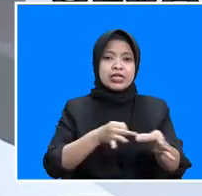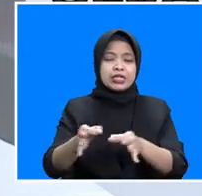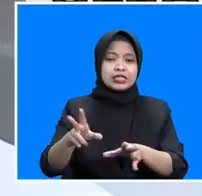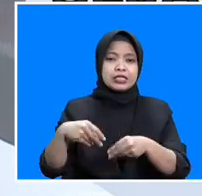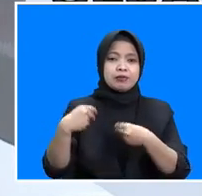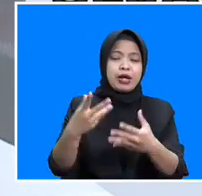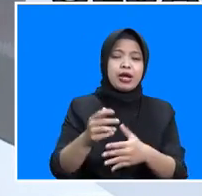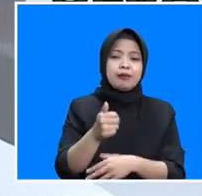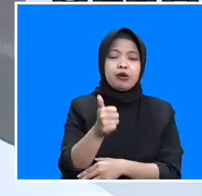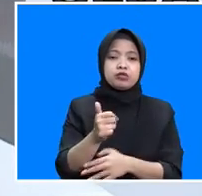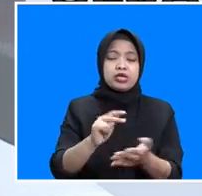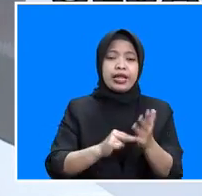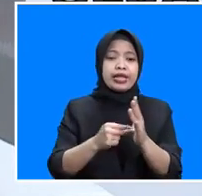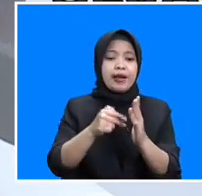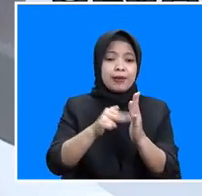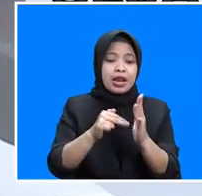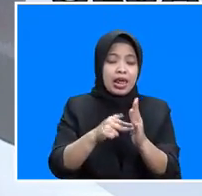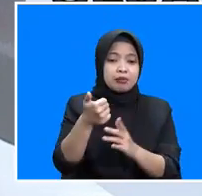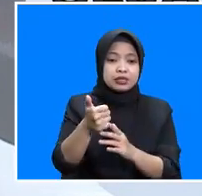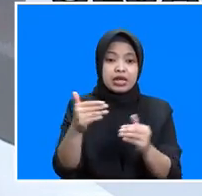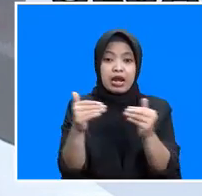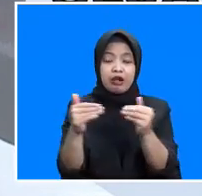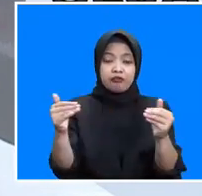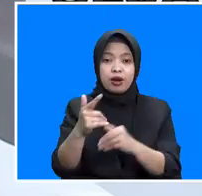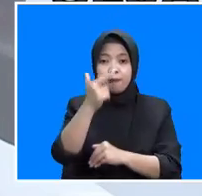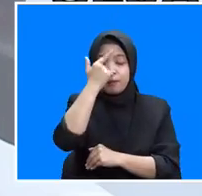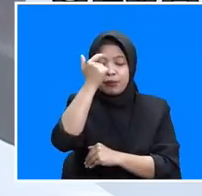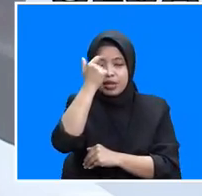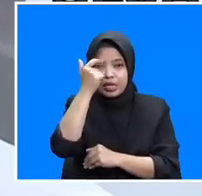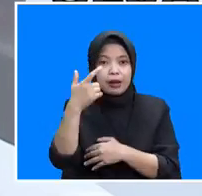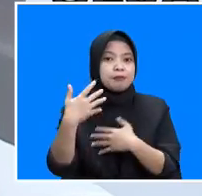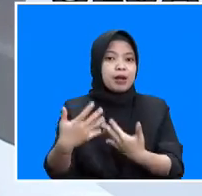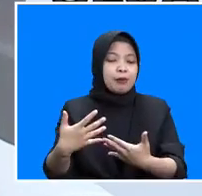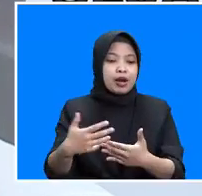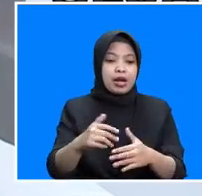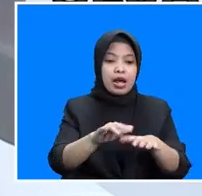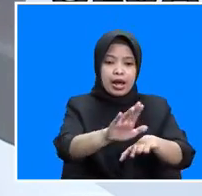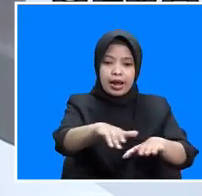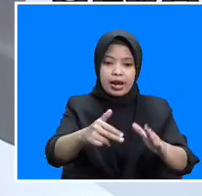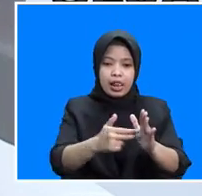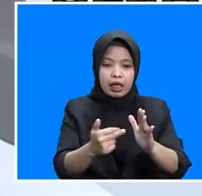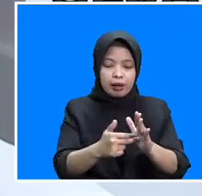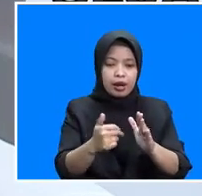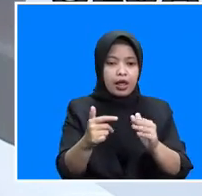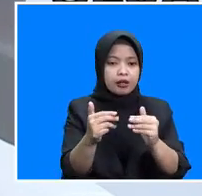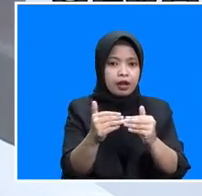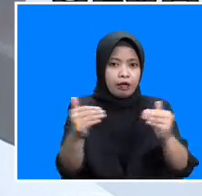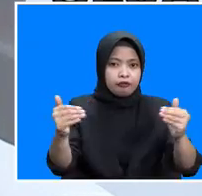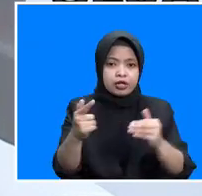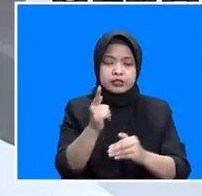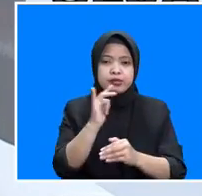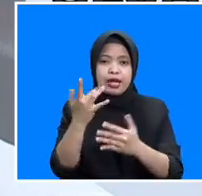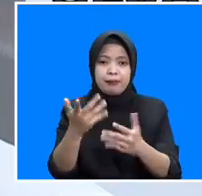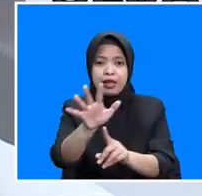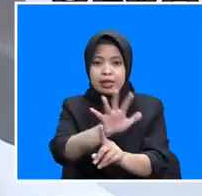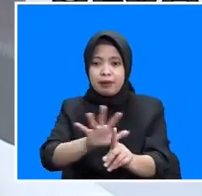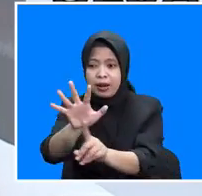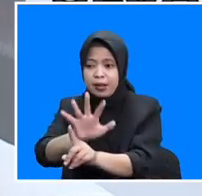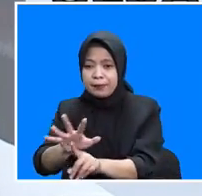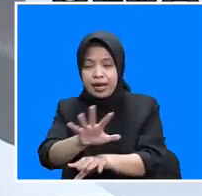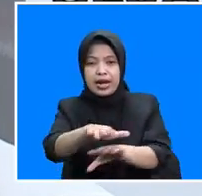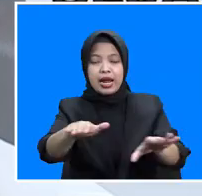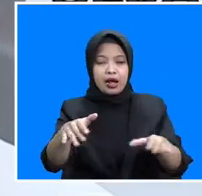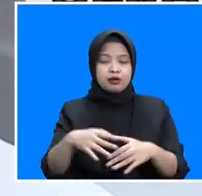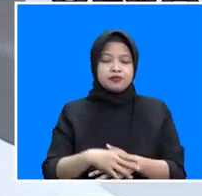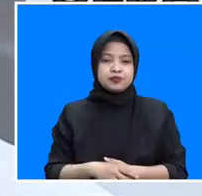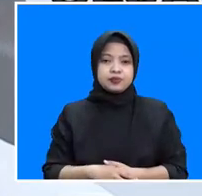relative learning levels of all of their students on a sort of almost like an individual basis. In fact, in a perfect world,